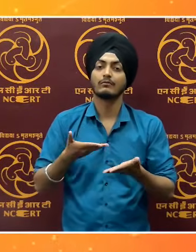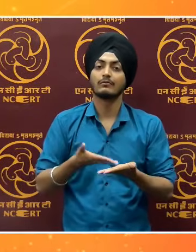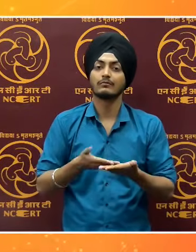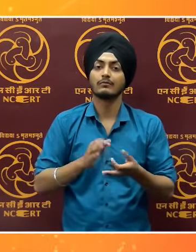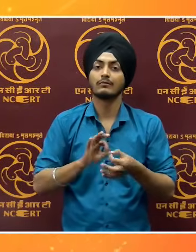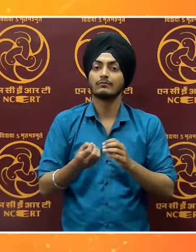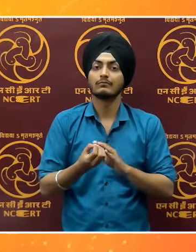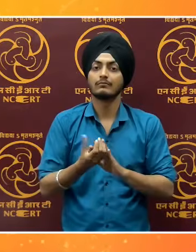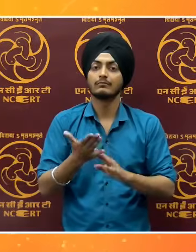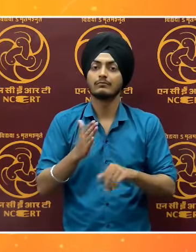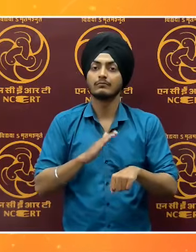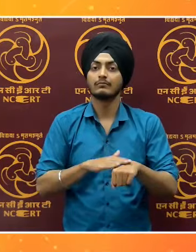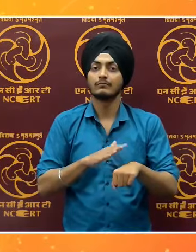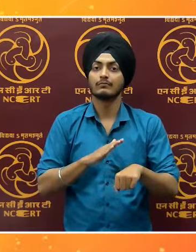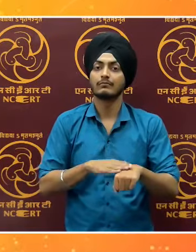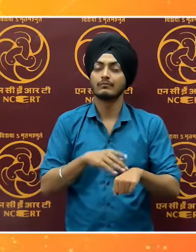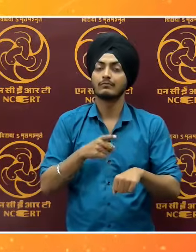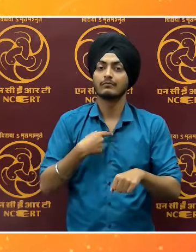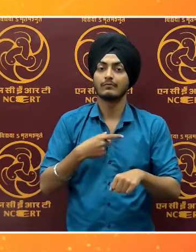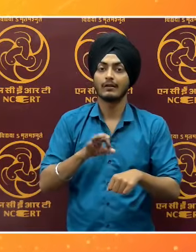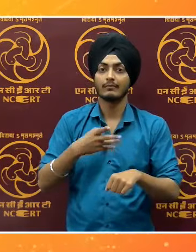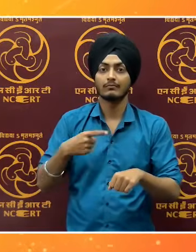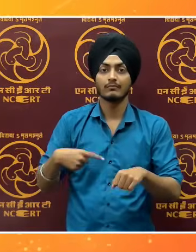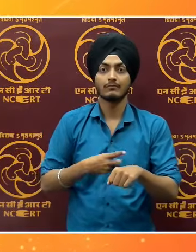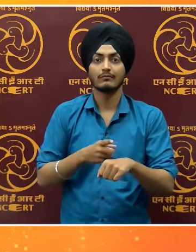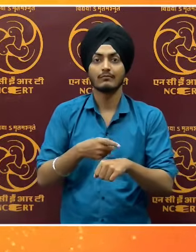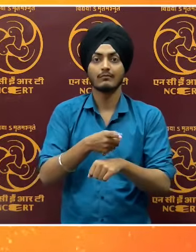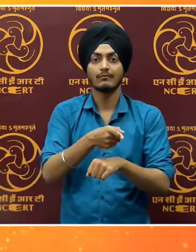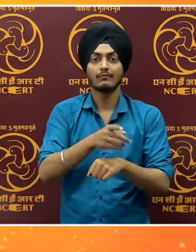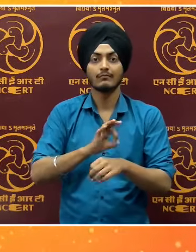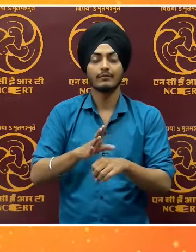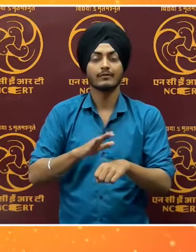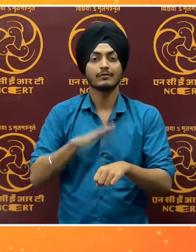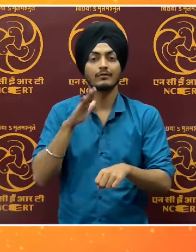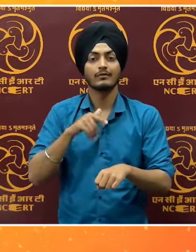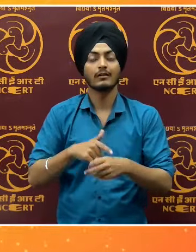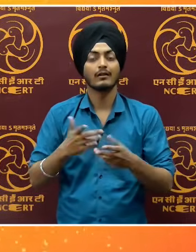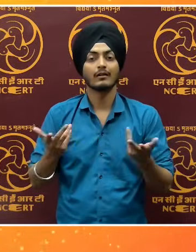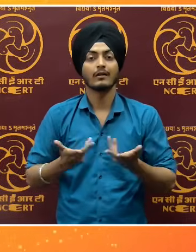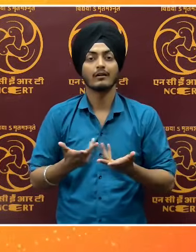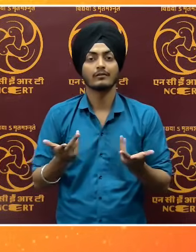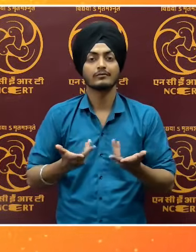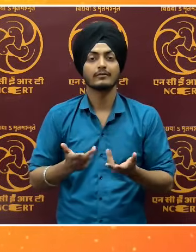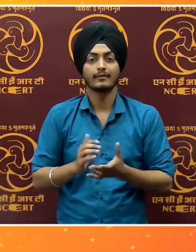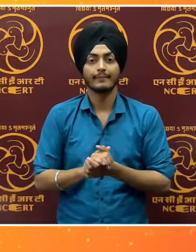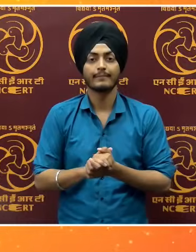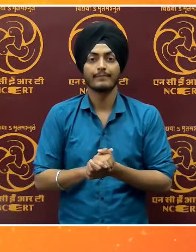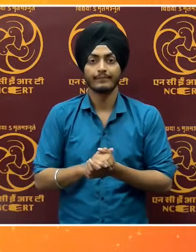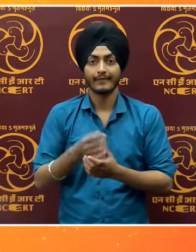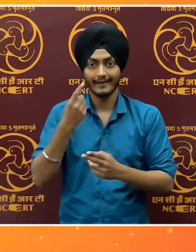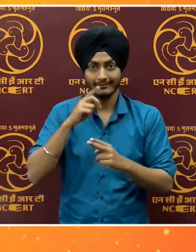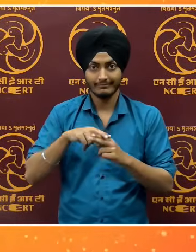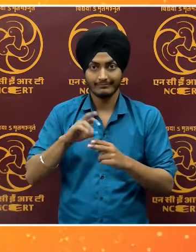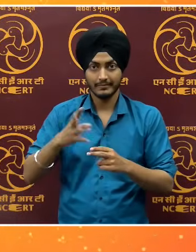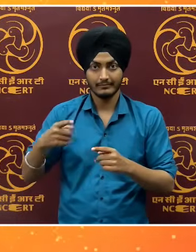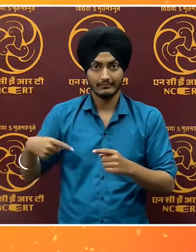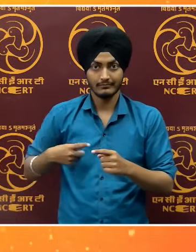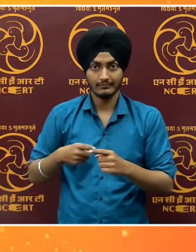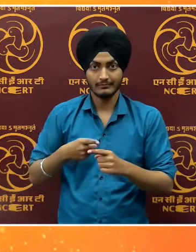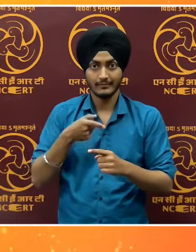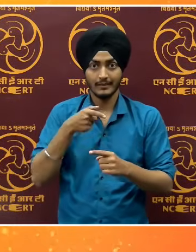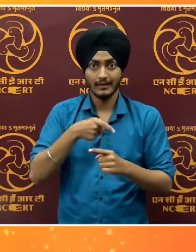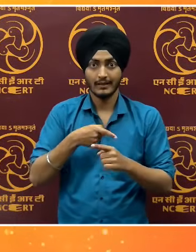is produced when current is flowing through the wire. When a current is flowing through the wire, the